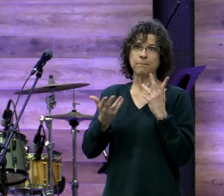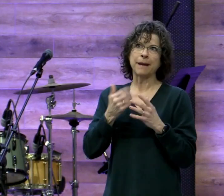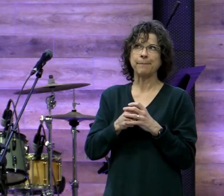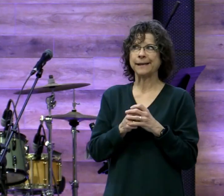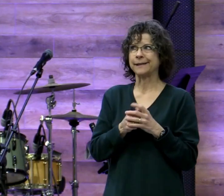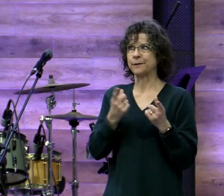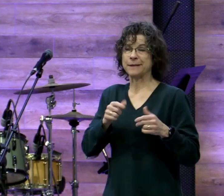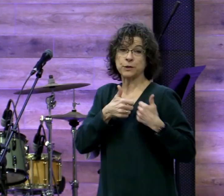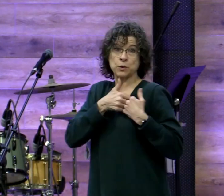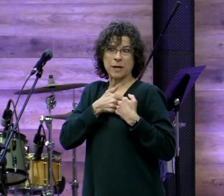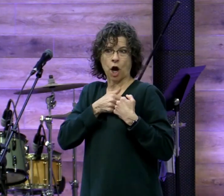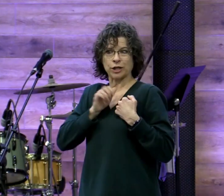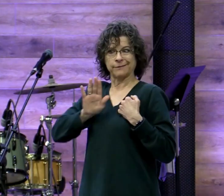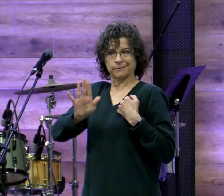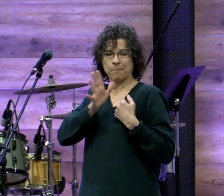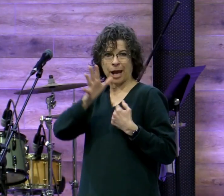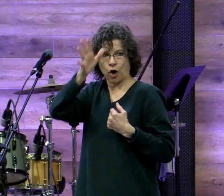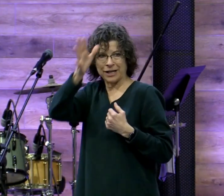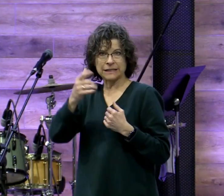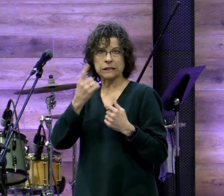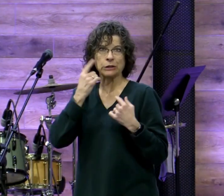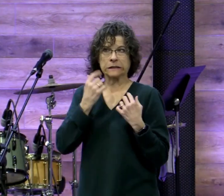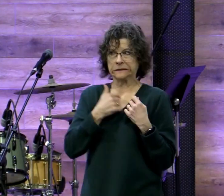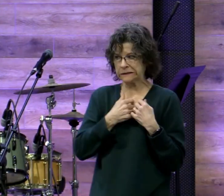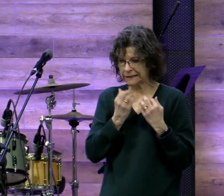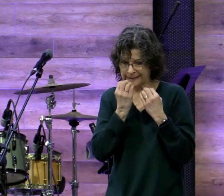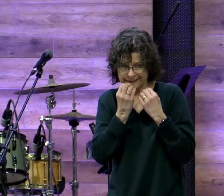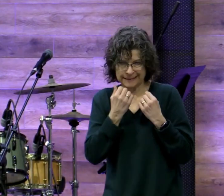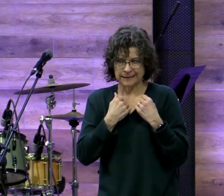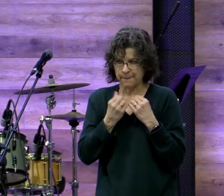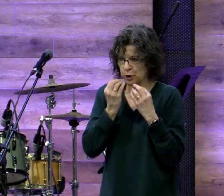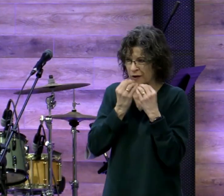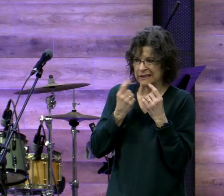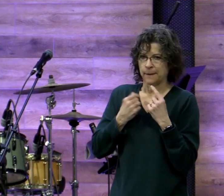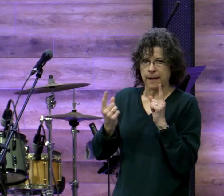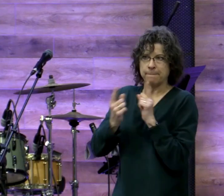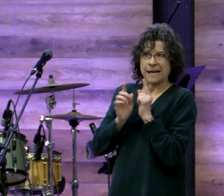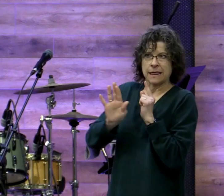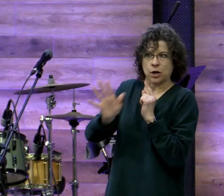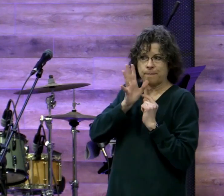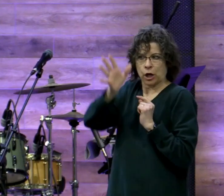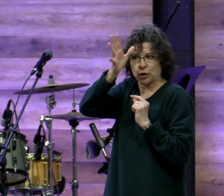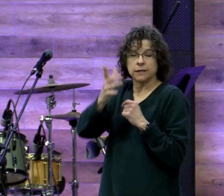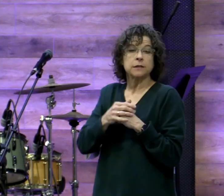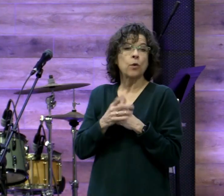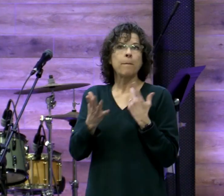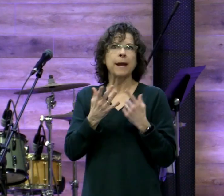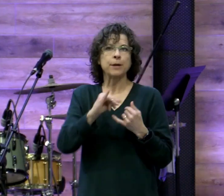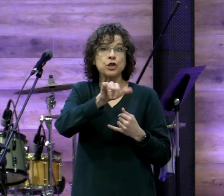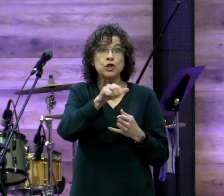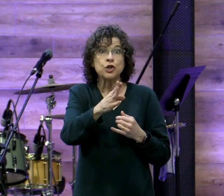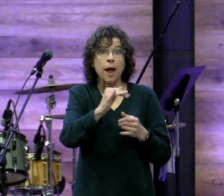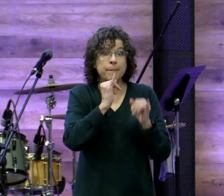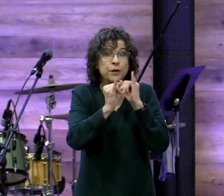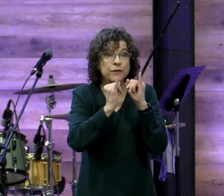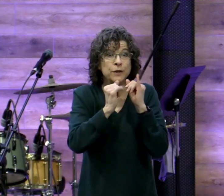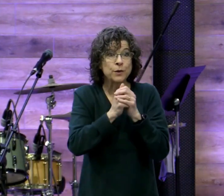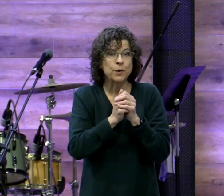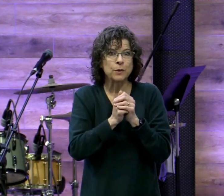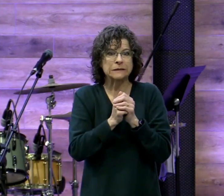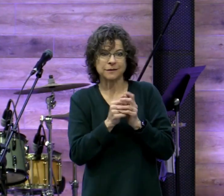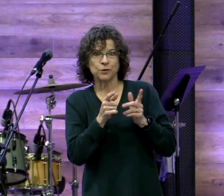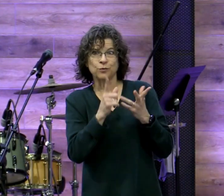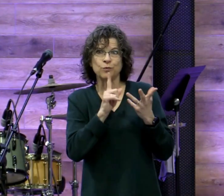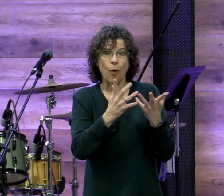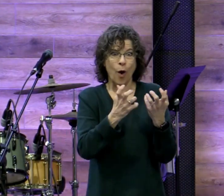first time, and you're thinking, don't screw this up, right? Or maybe you have a job interview at a company that you really